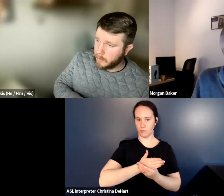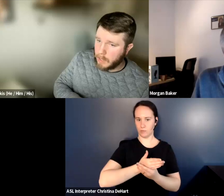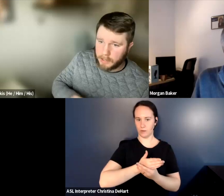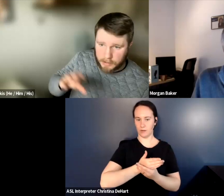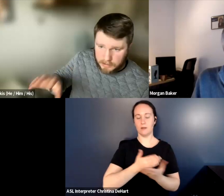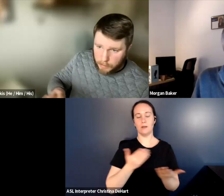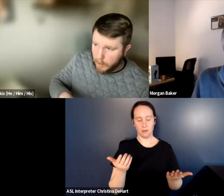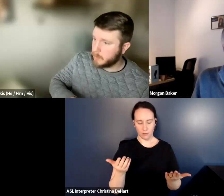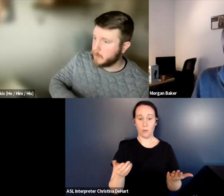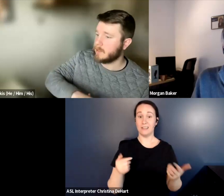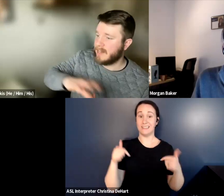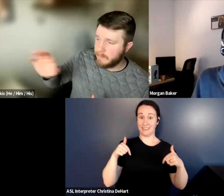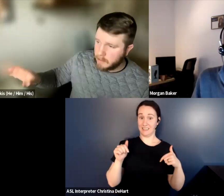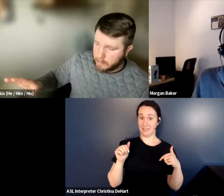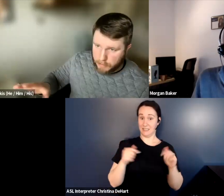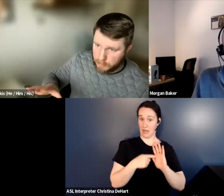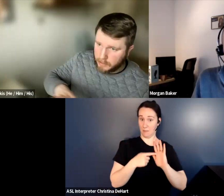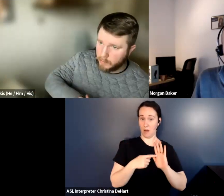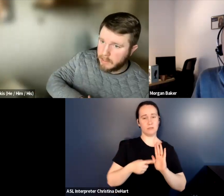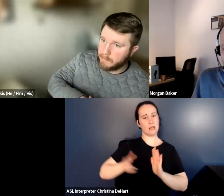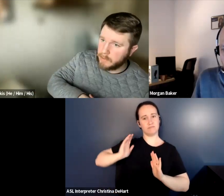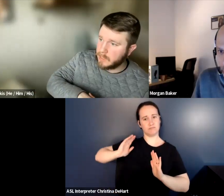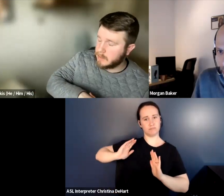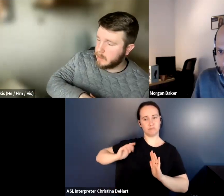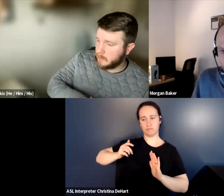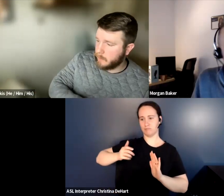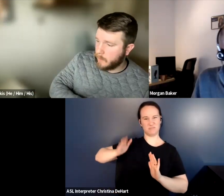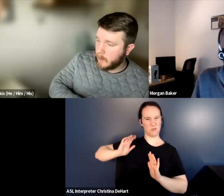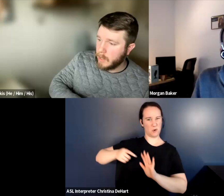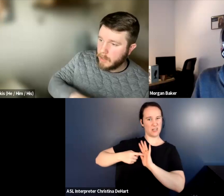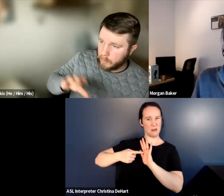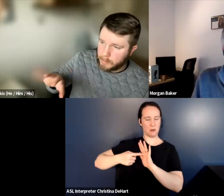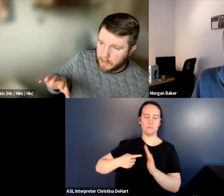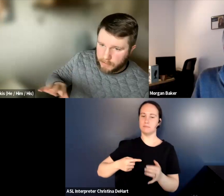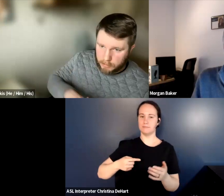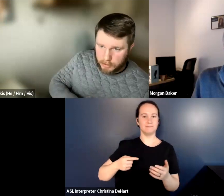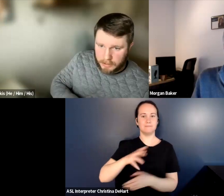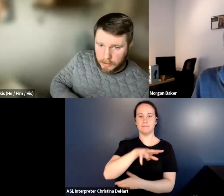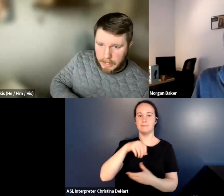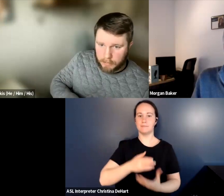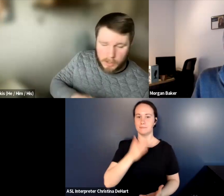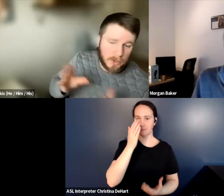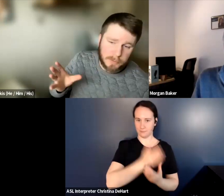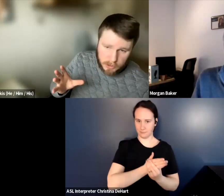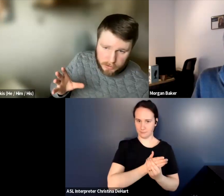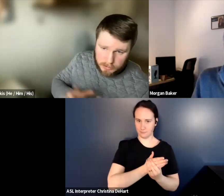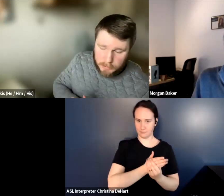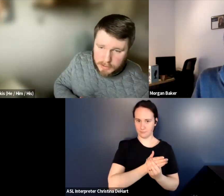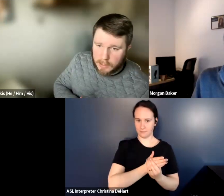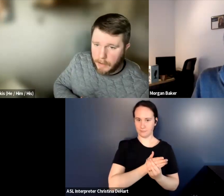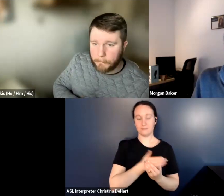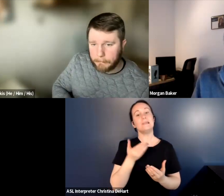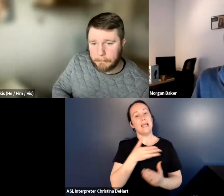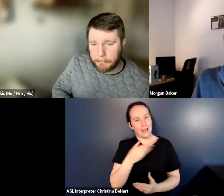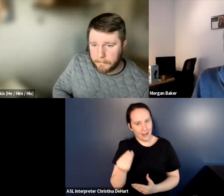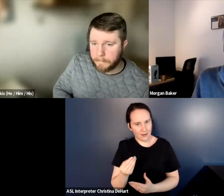folks. So this demo, as well as any of the other demos that we have presented on so far, will be made available in those materials that we